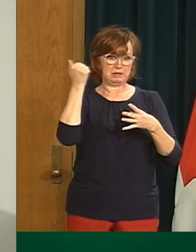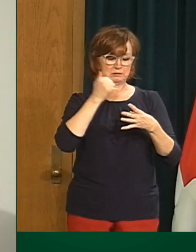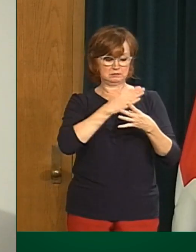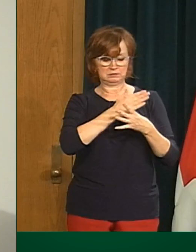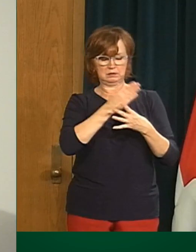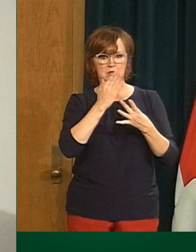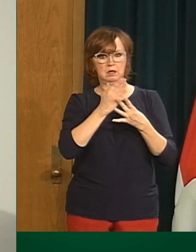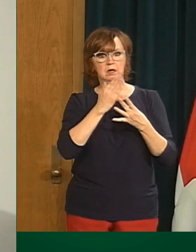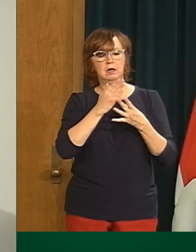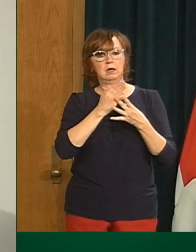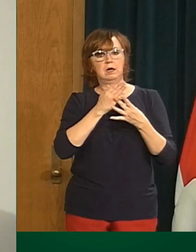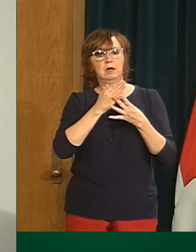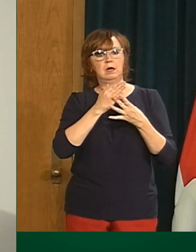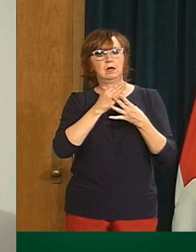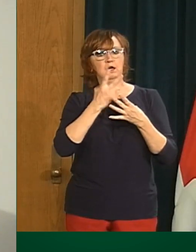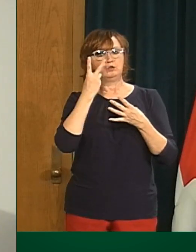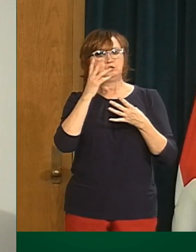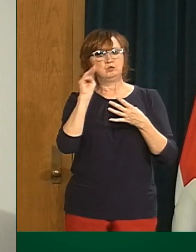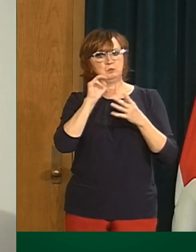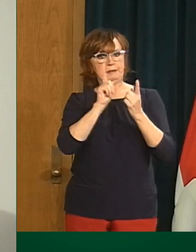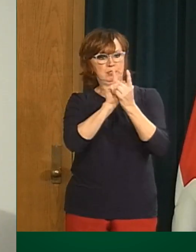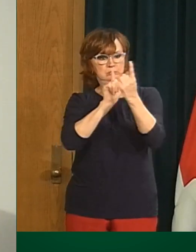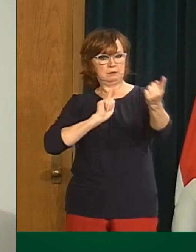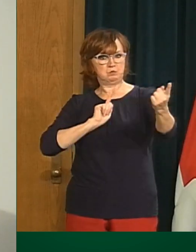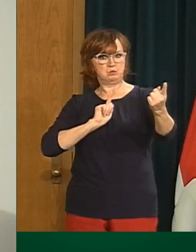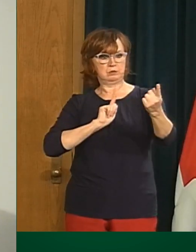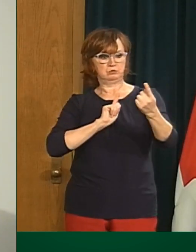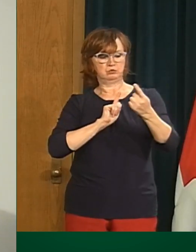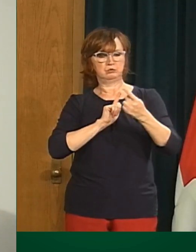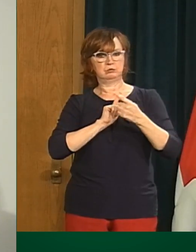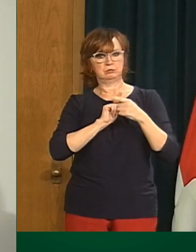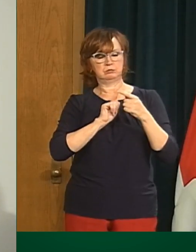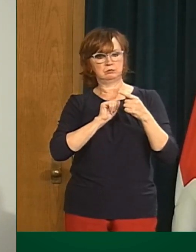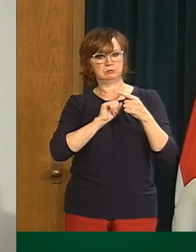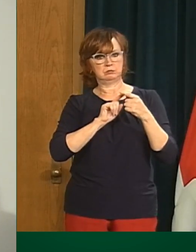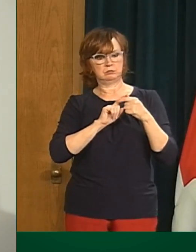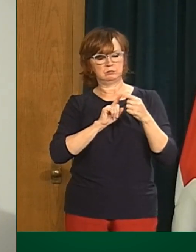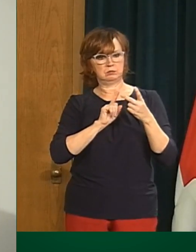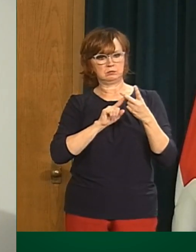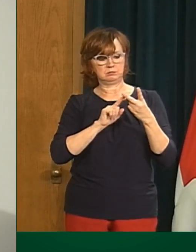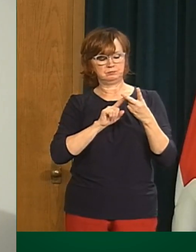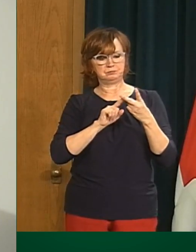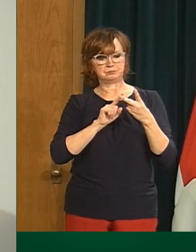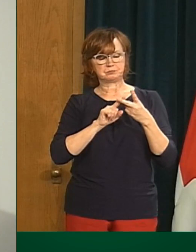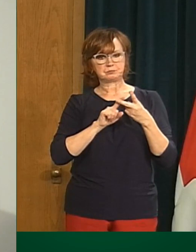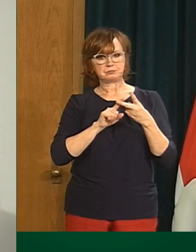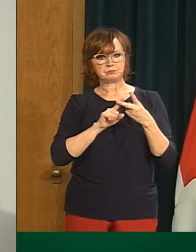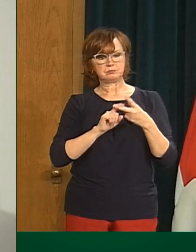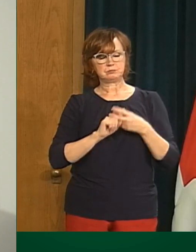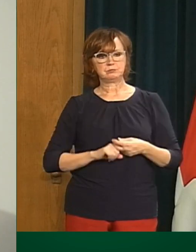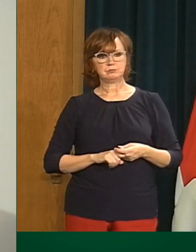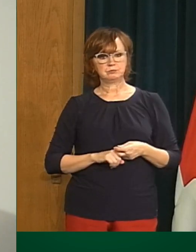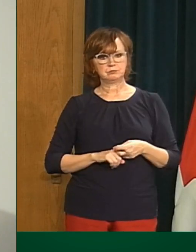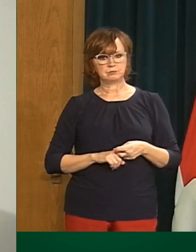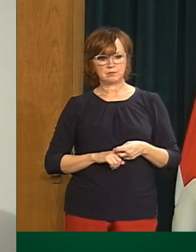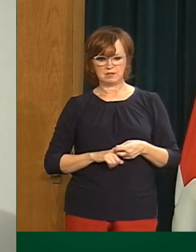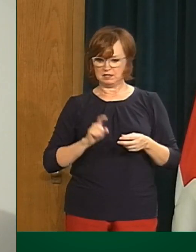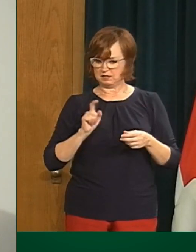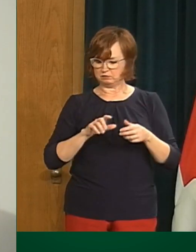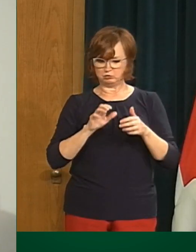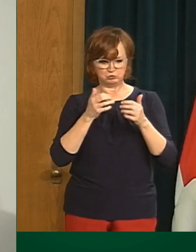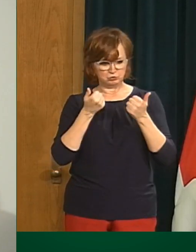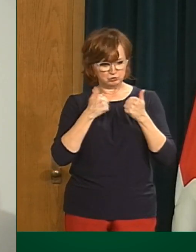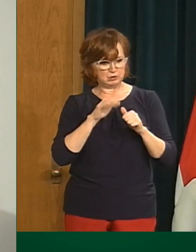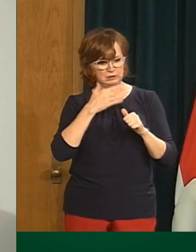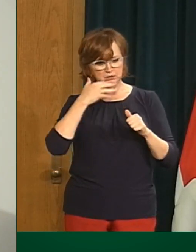2 meters to provide other non-medical services open, they again have to work closely to develop their own supply lines